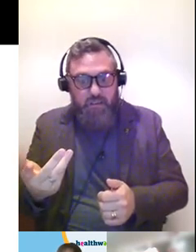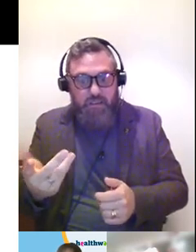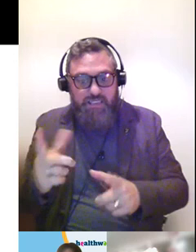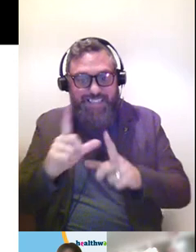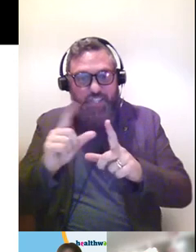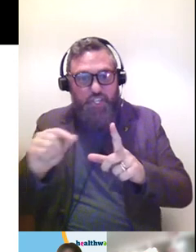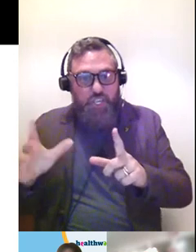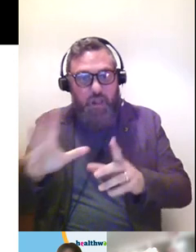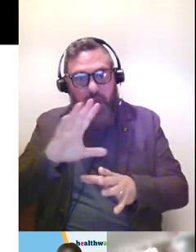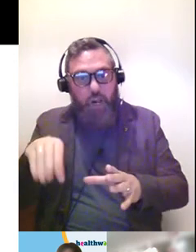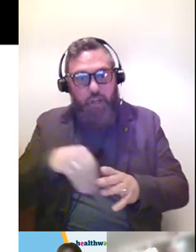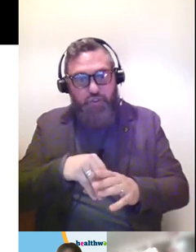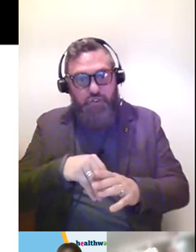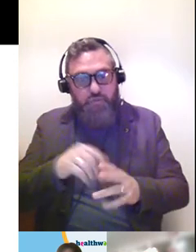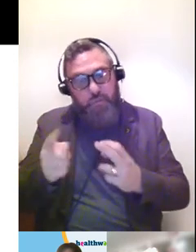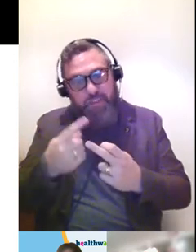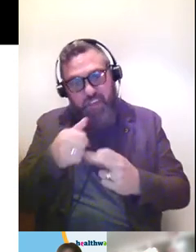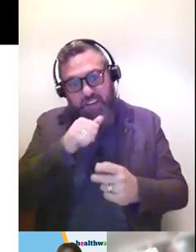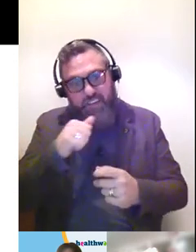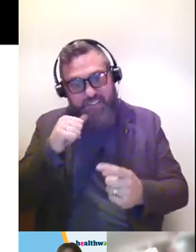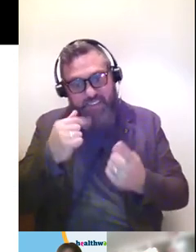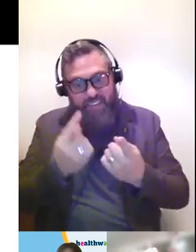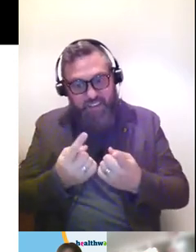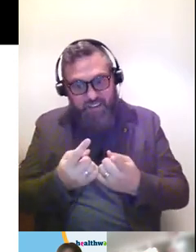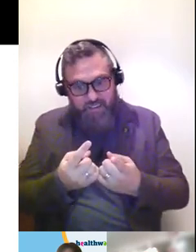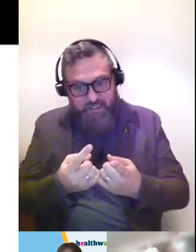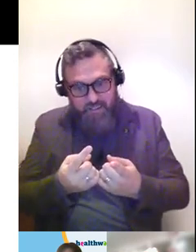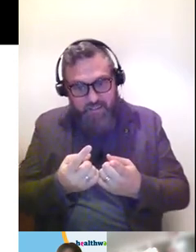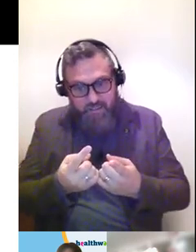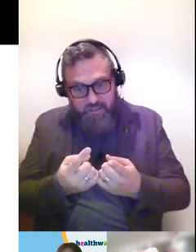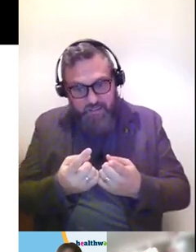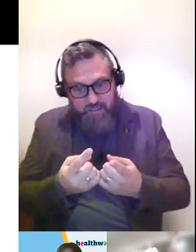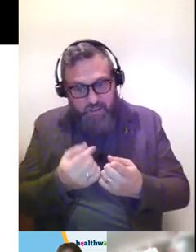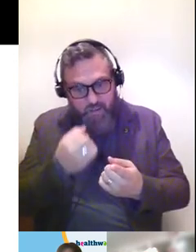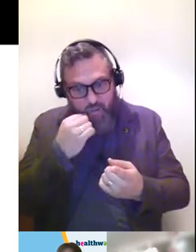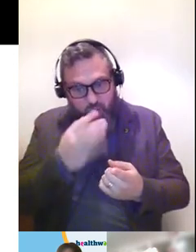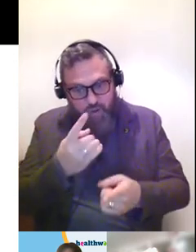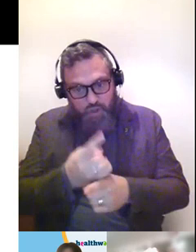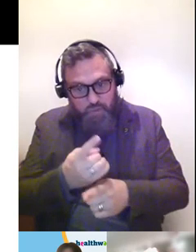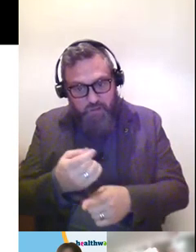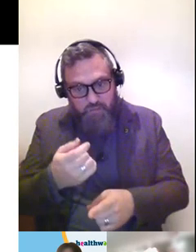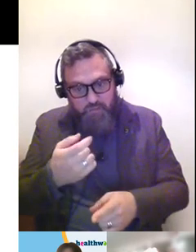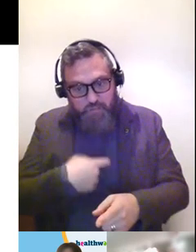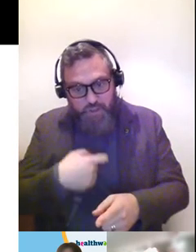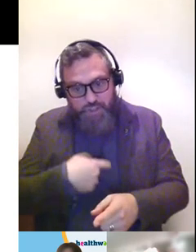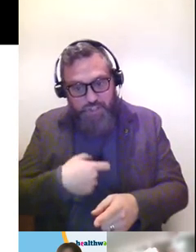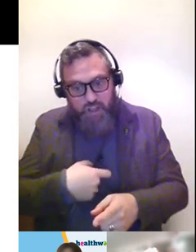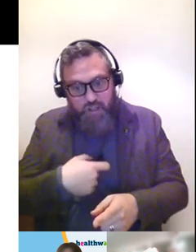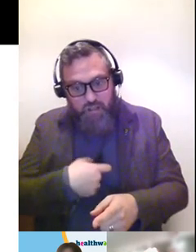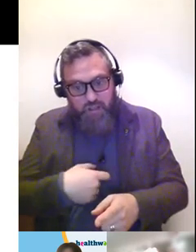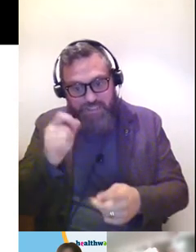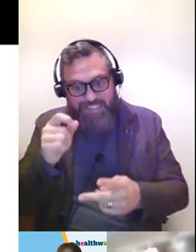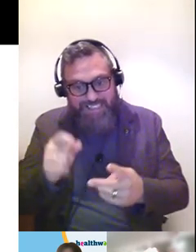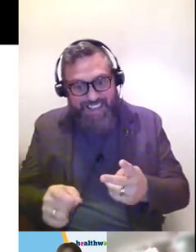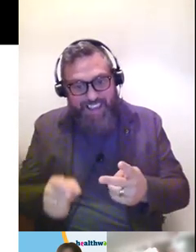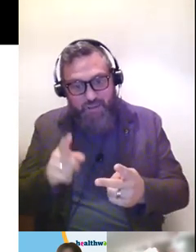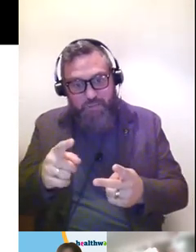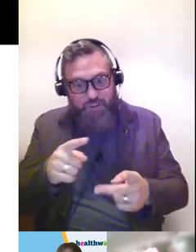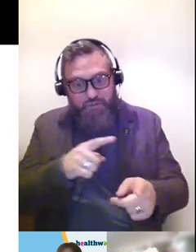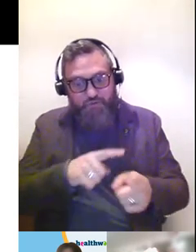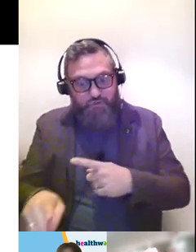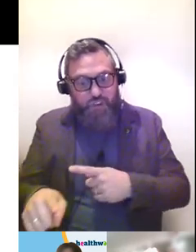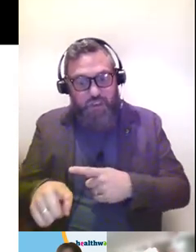inclusion would be a nice thing as well. I won't go into personal details of how horrendous it's been to actually